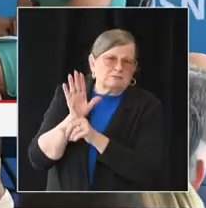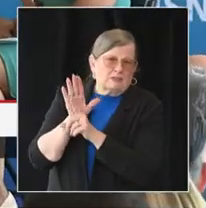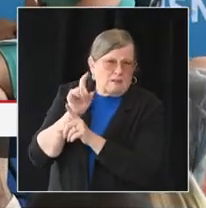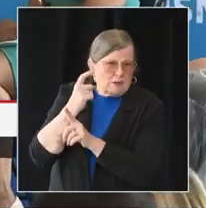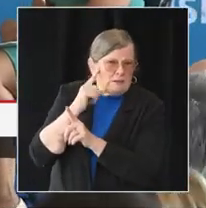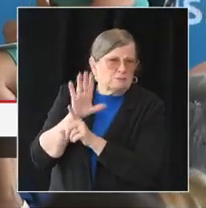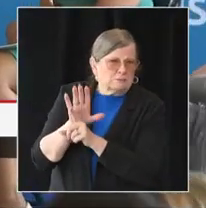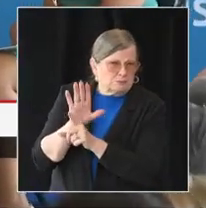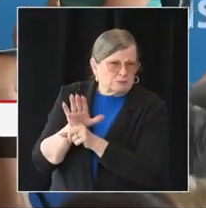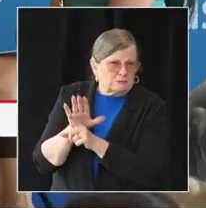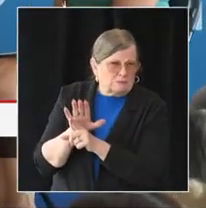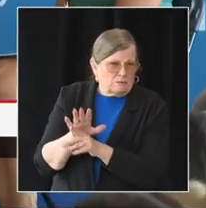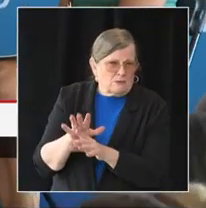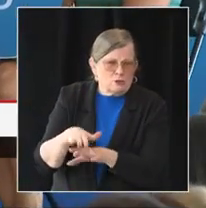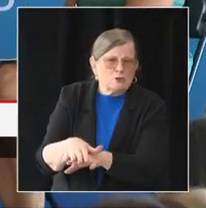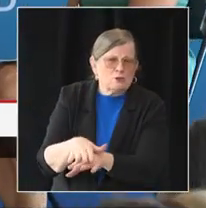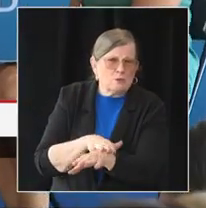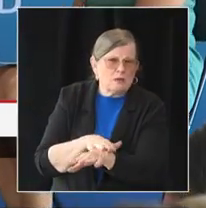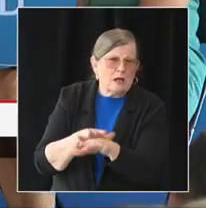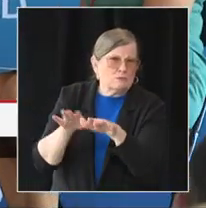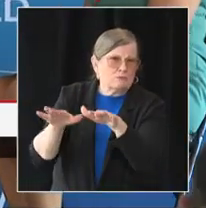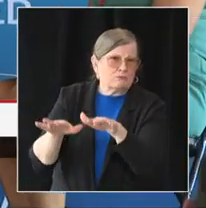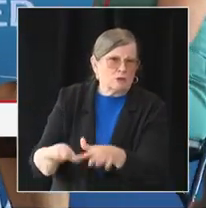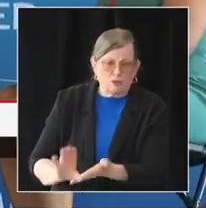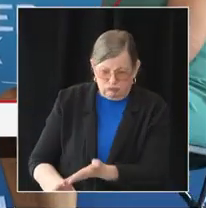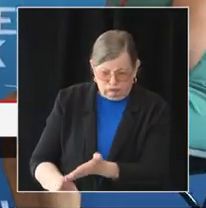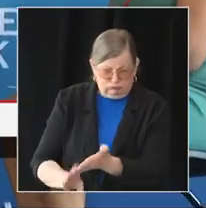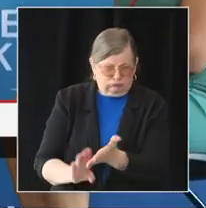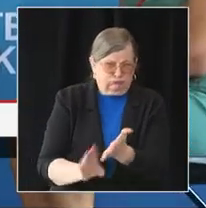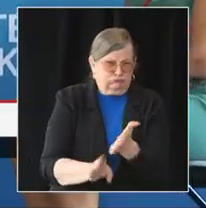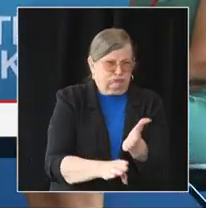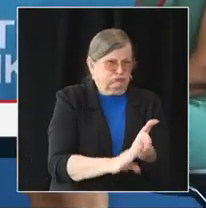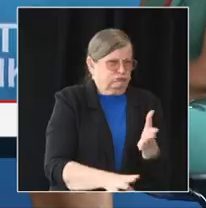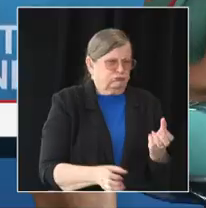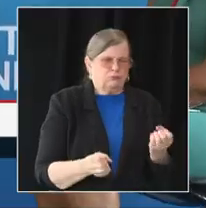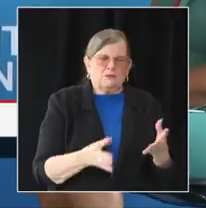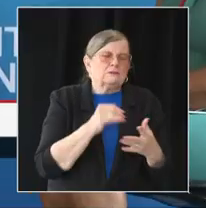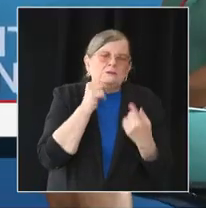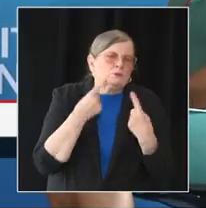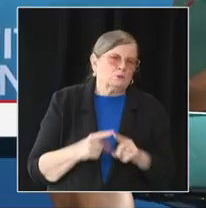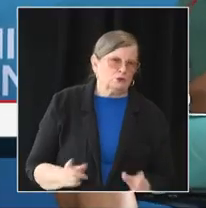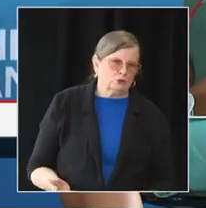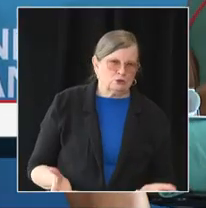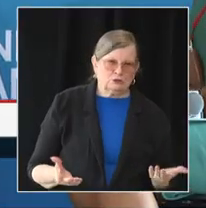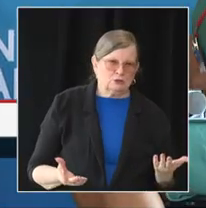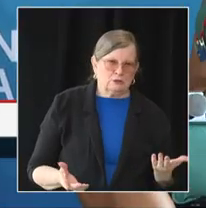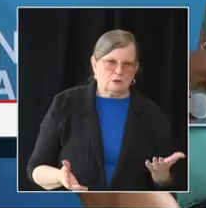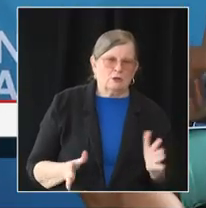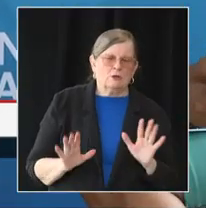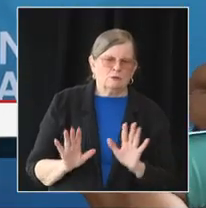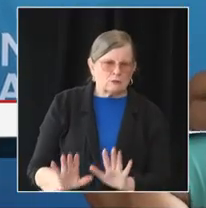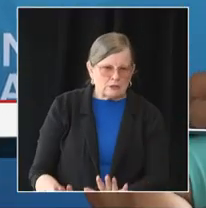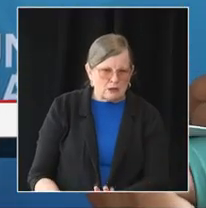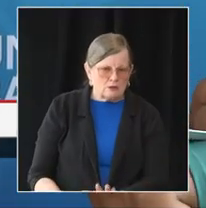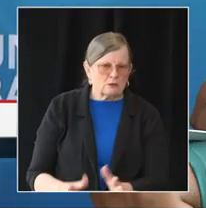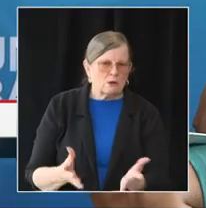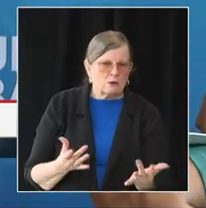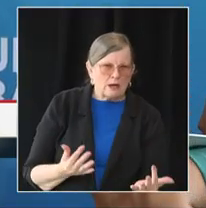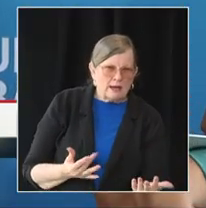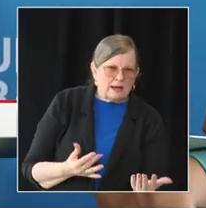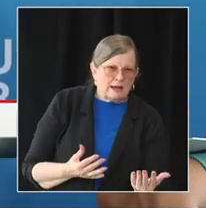okay? It's not working for the American people. It just isn't. Every day I hear more about how